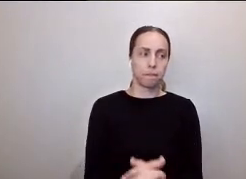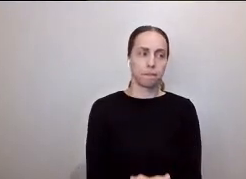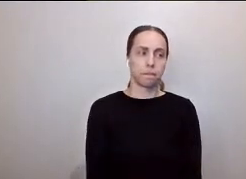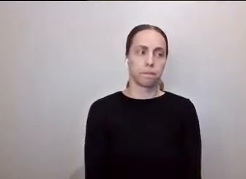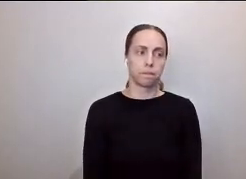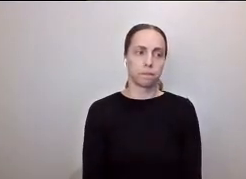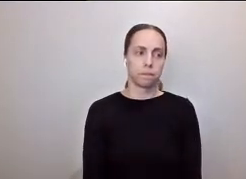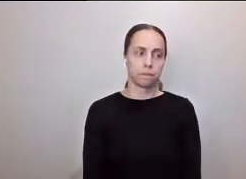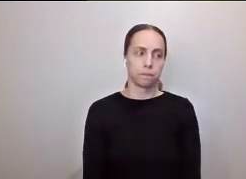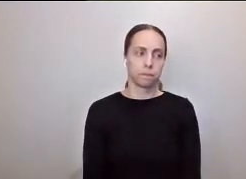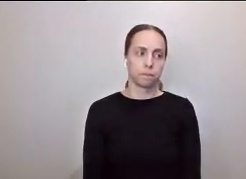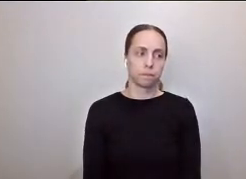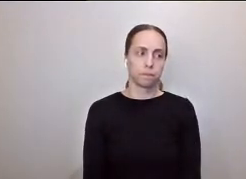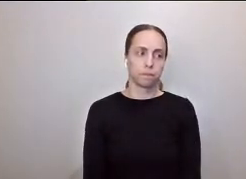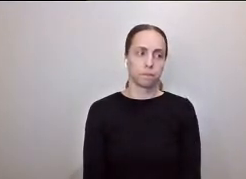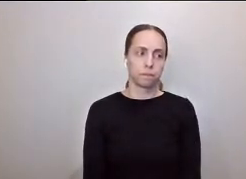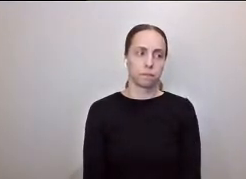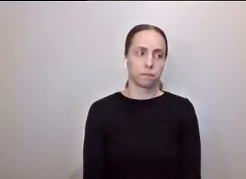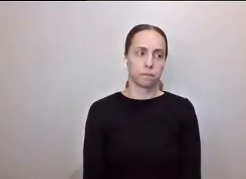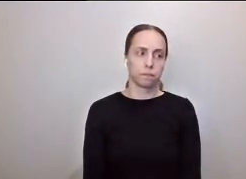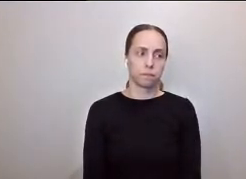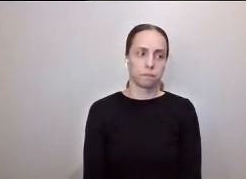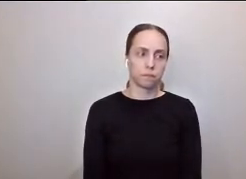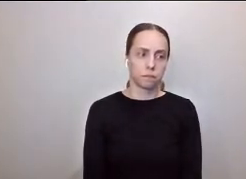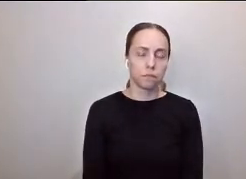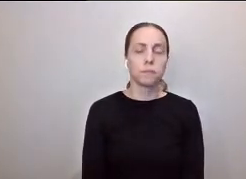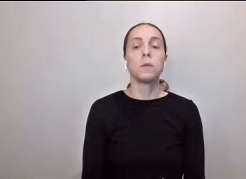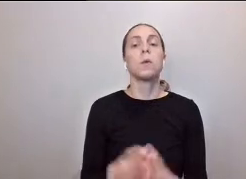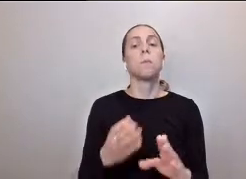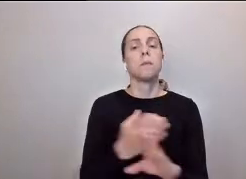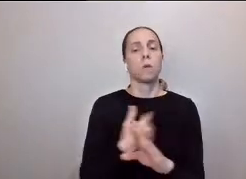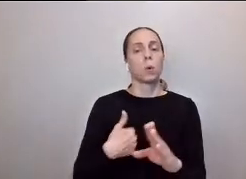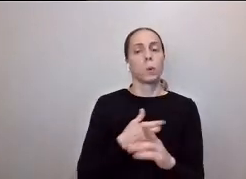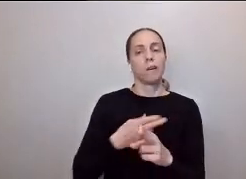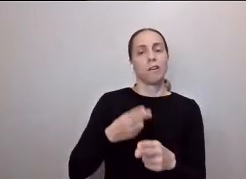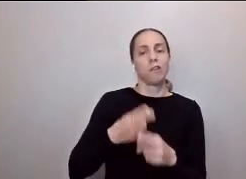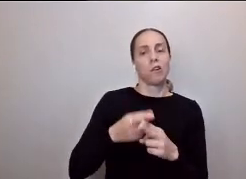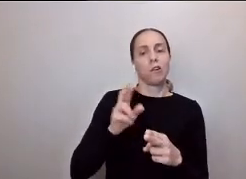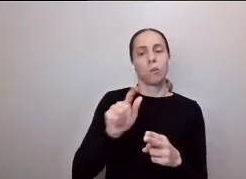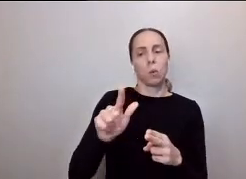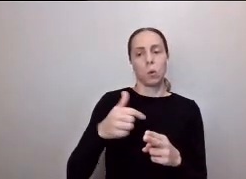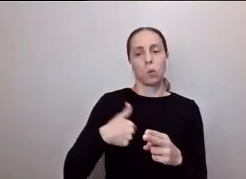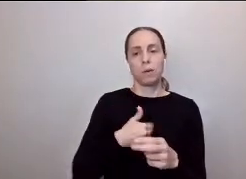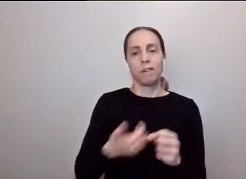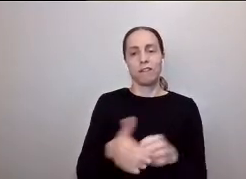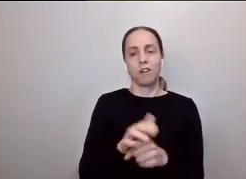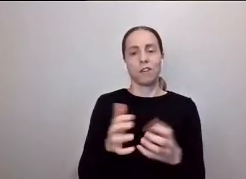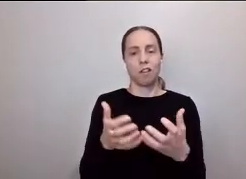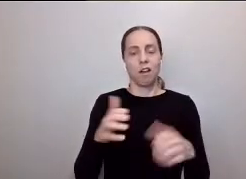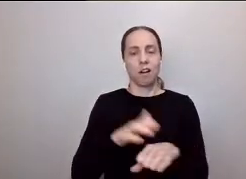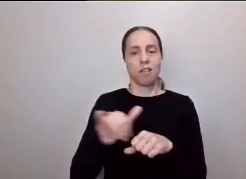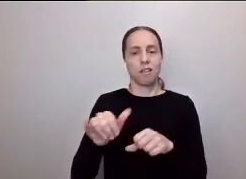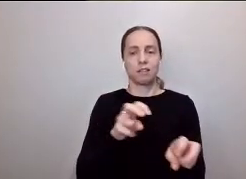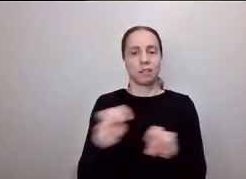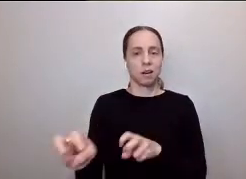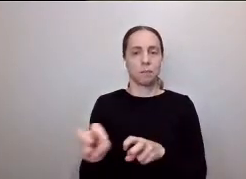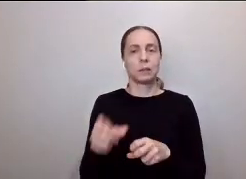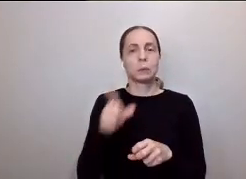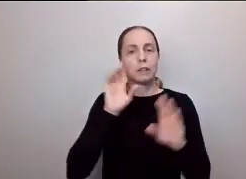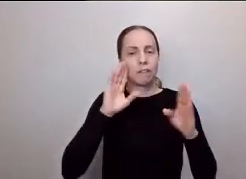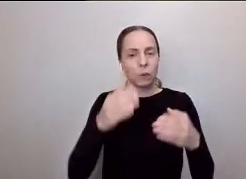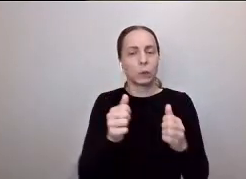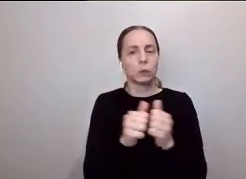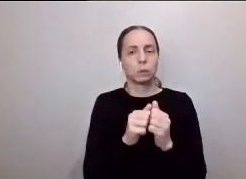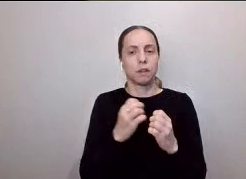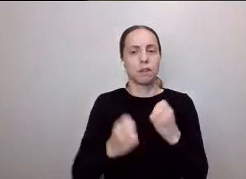I'll just add, before we call the roll, we've covered a lot of ground on this topic, which is very narrowly focused in the motion on the